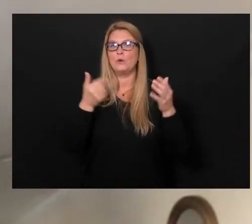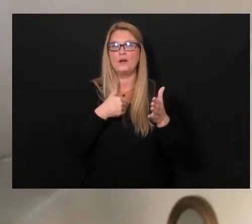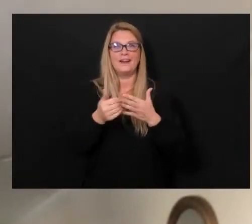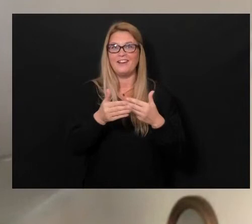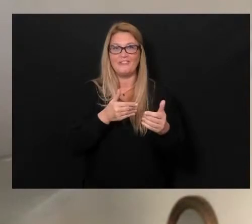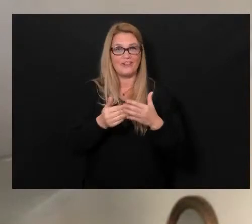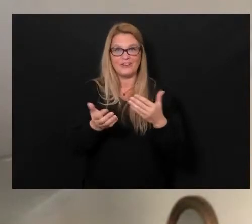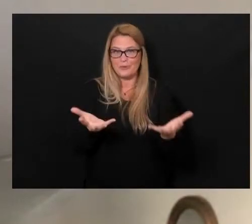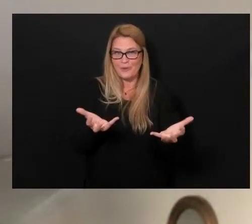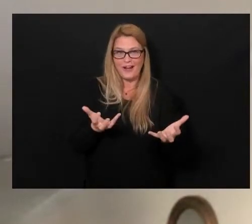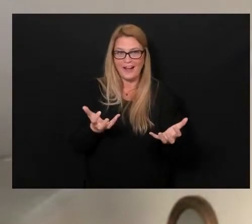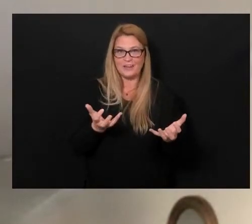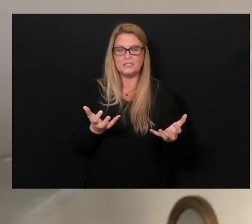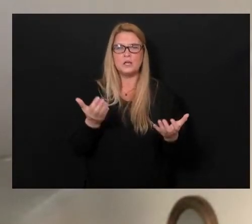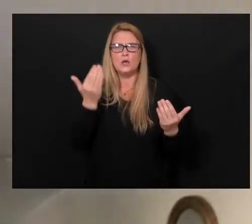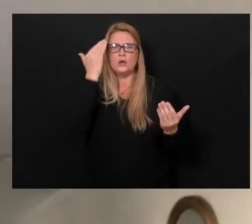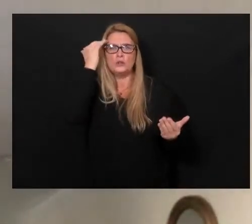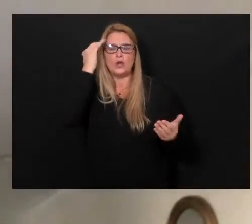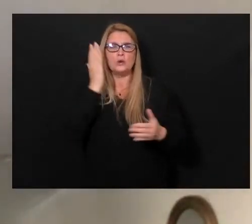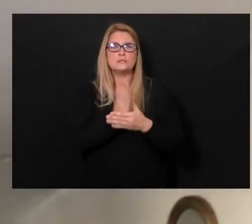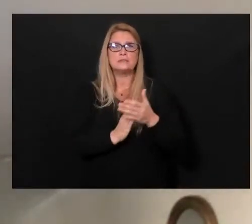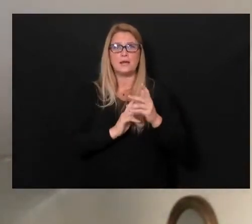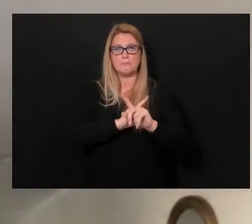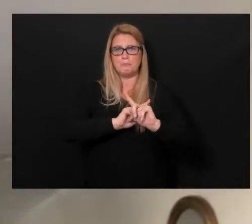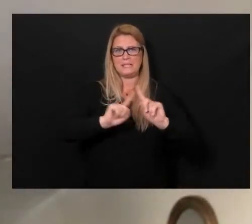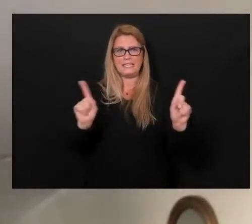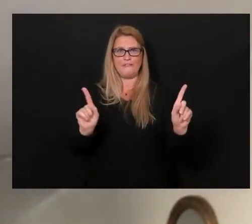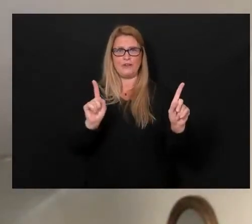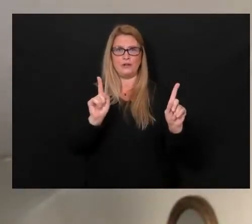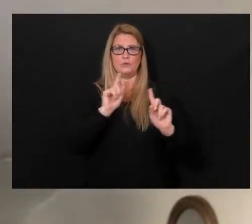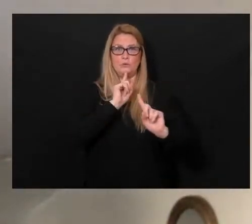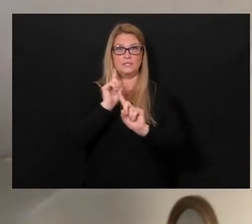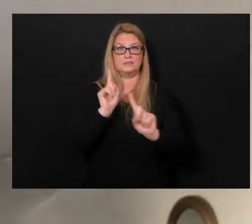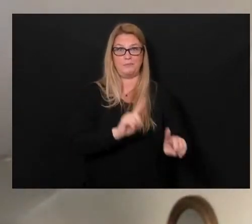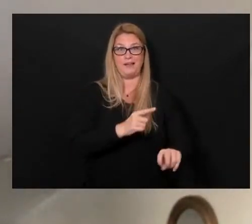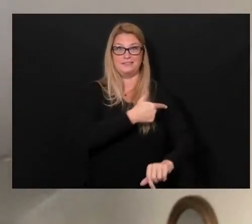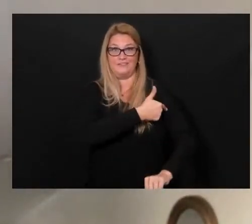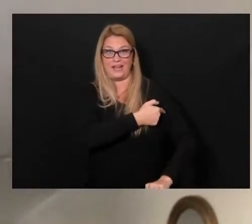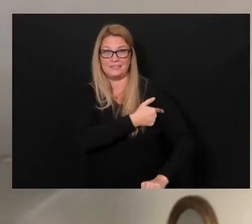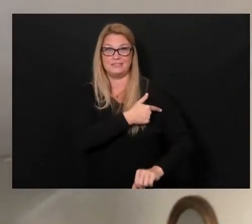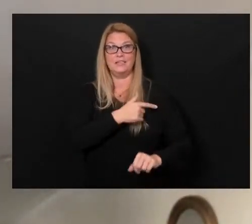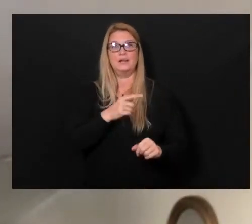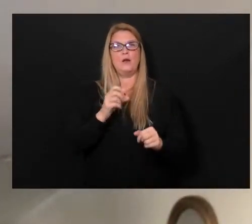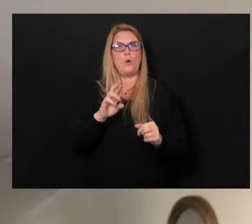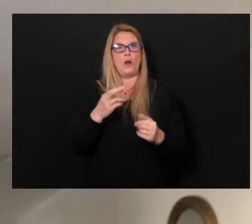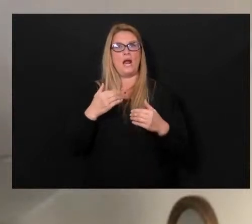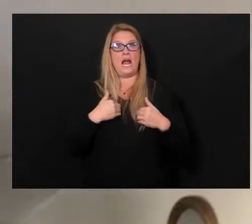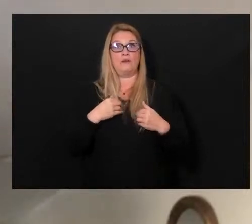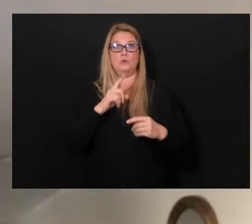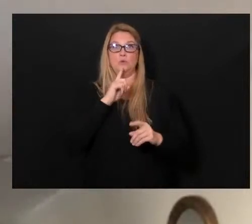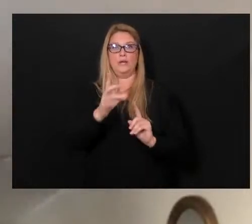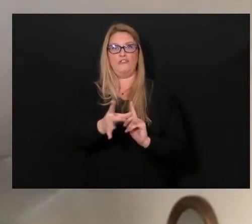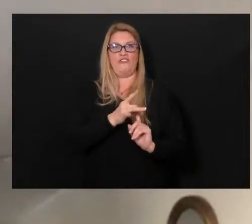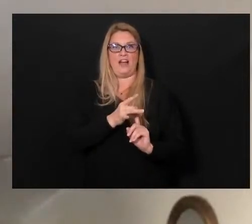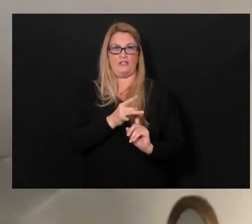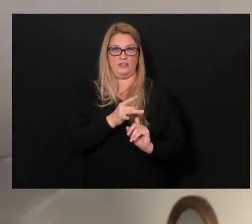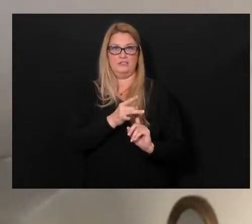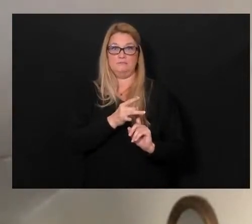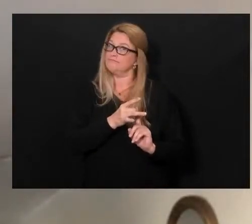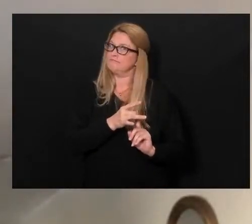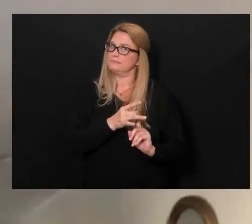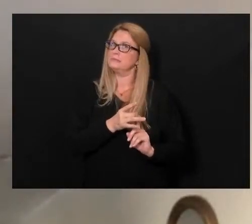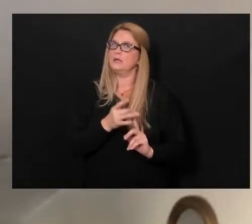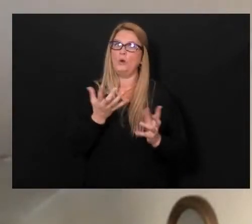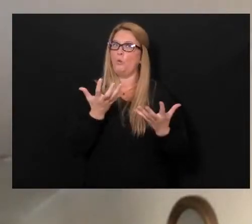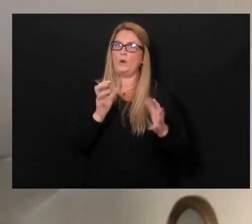a difference in the kind of immune response you get from getting the vaccine versus getting the real virus, getting ill with COVID. And we don't